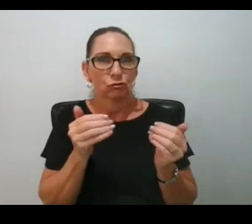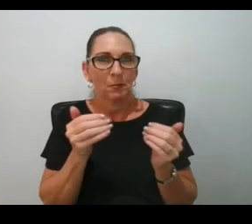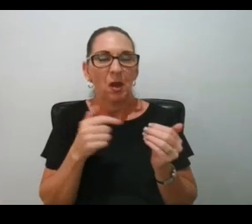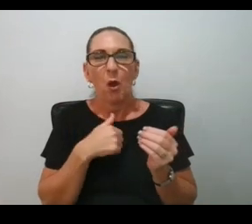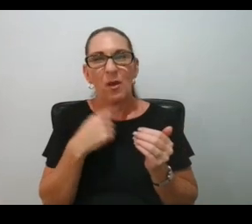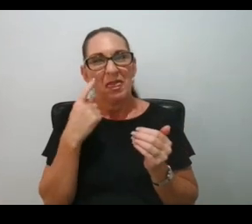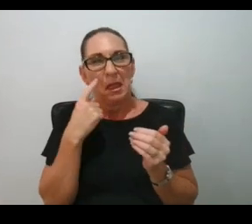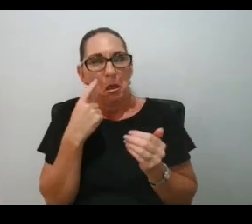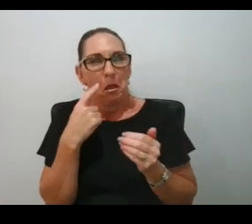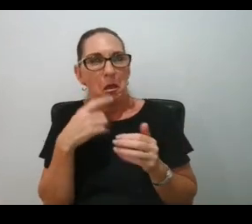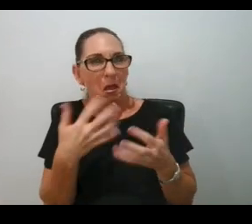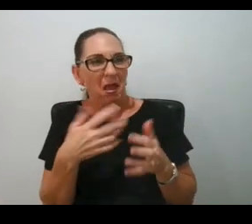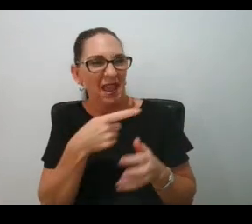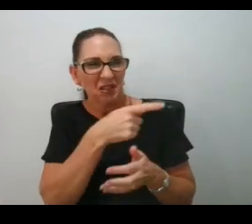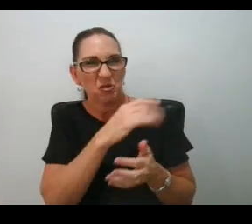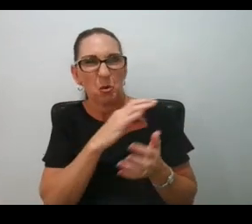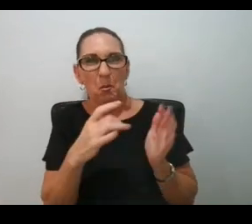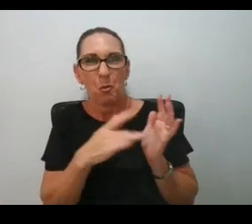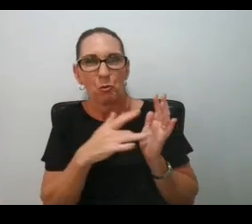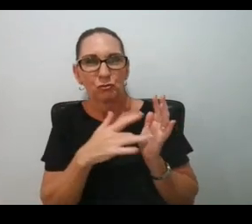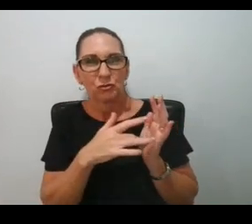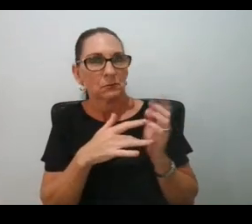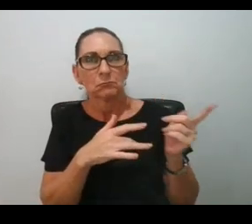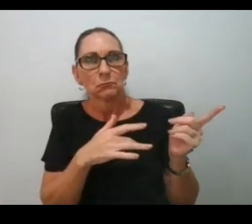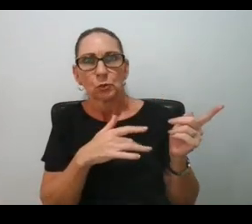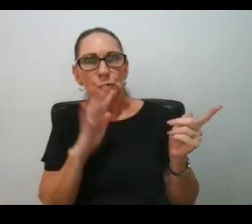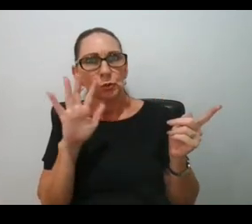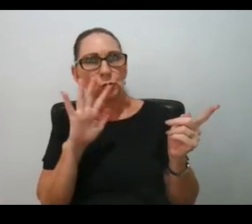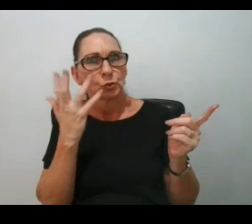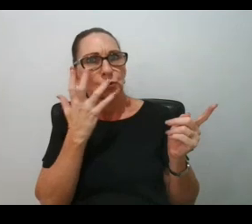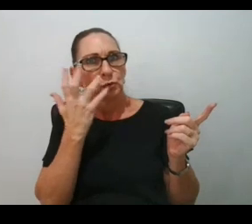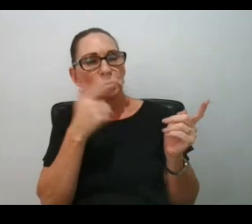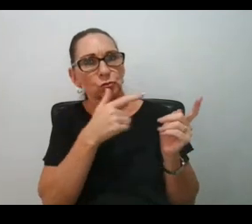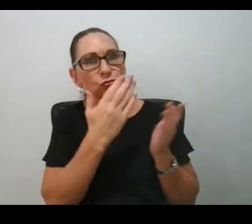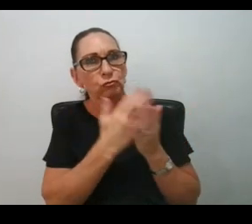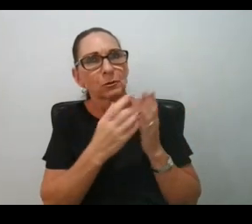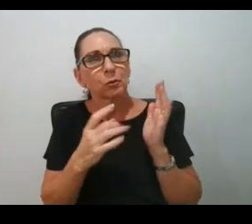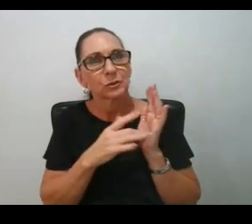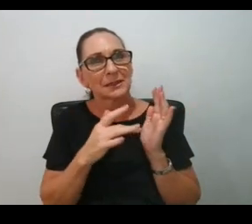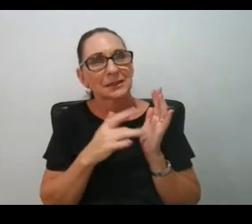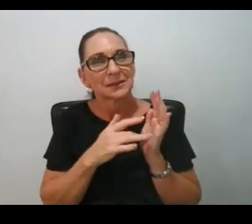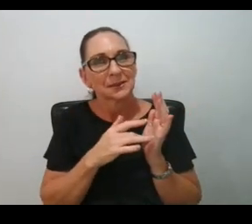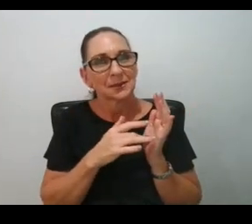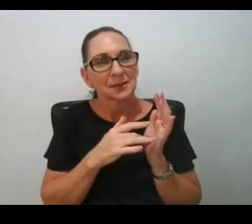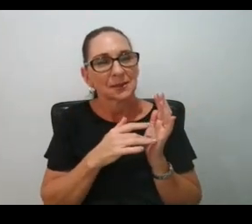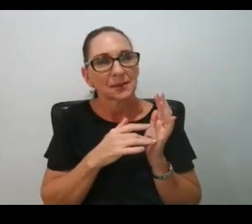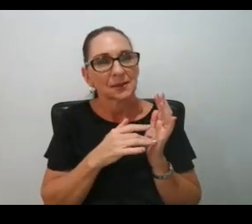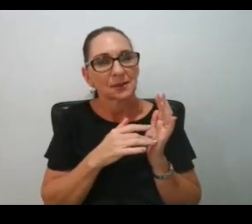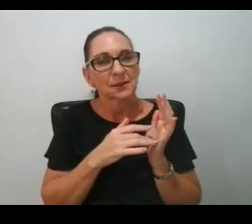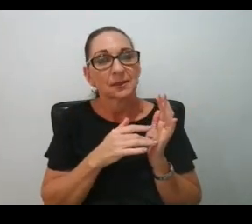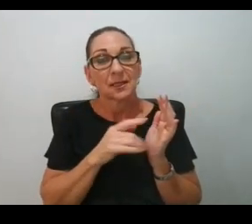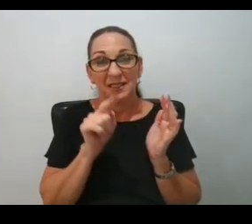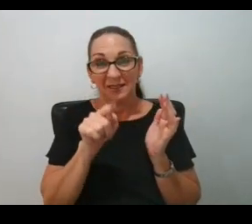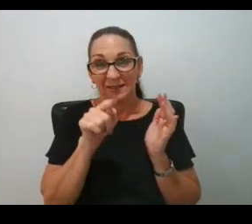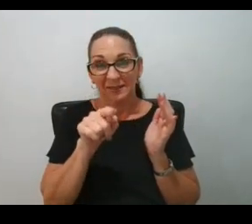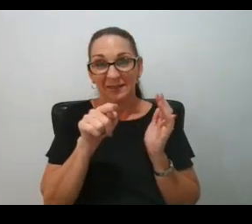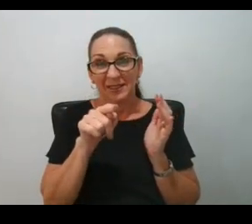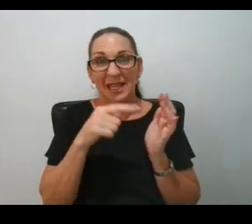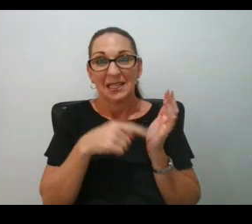the priority might be is not the case. So in this situation, let's